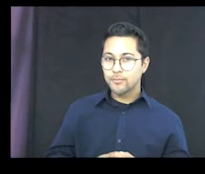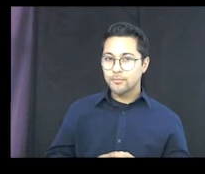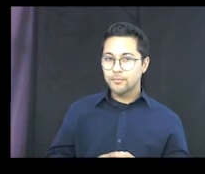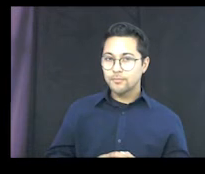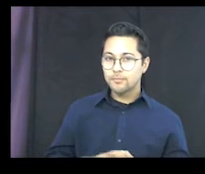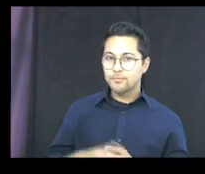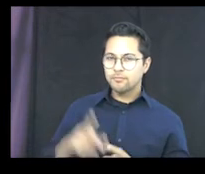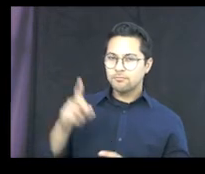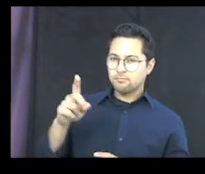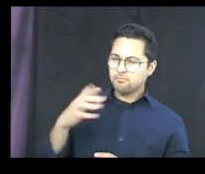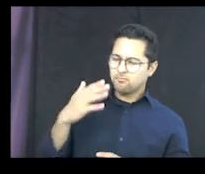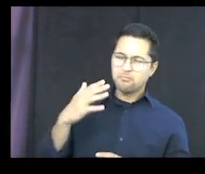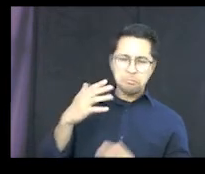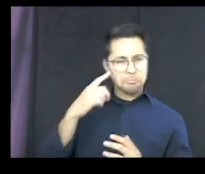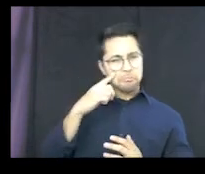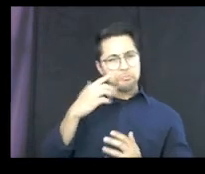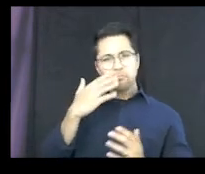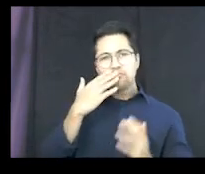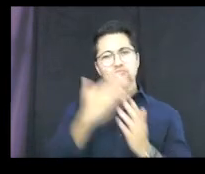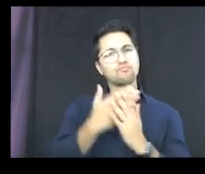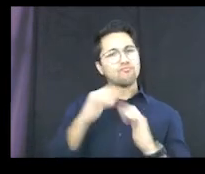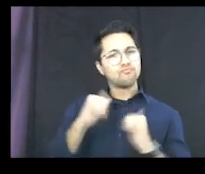it is a good challenge.